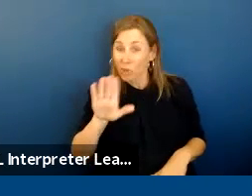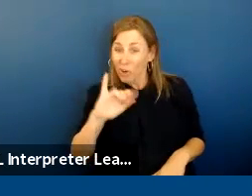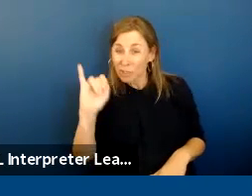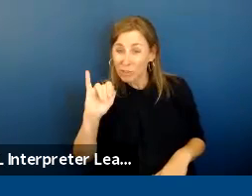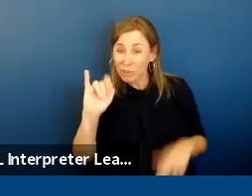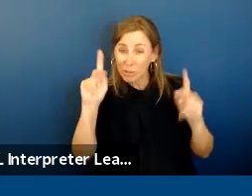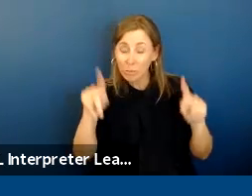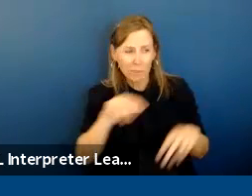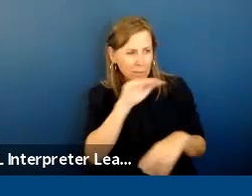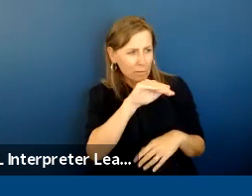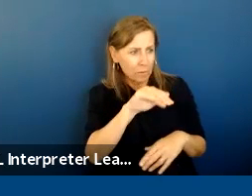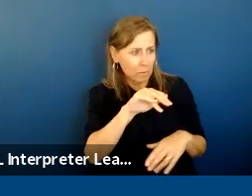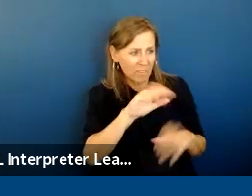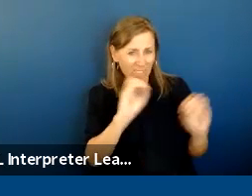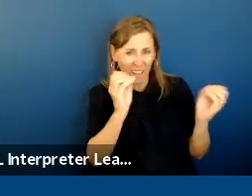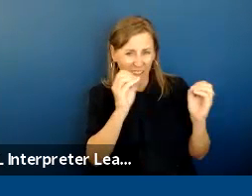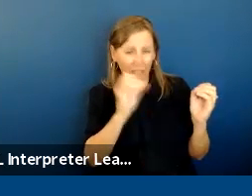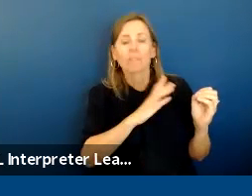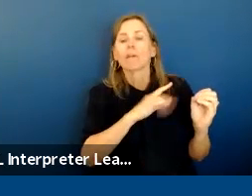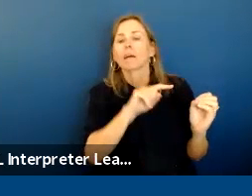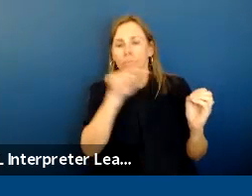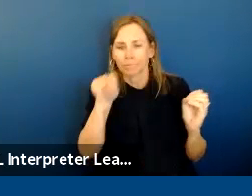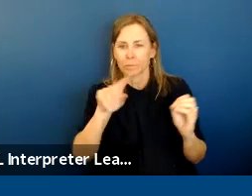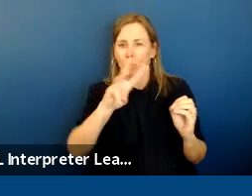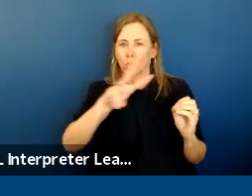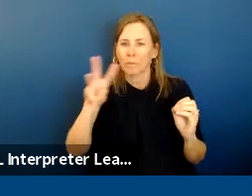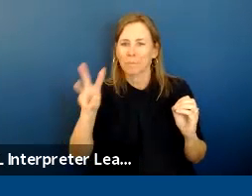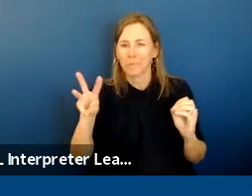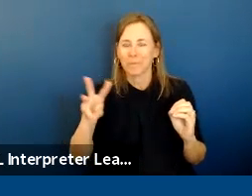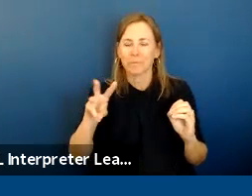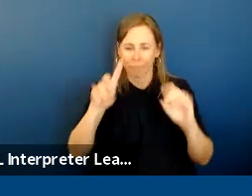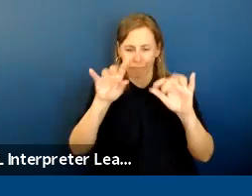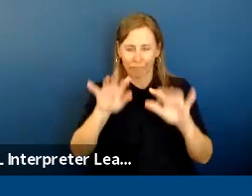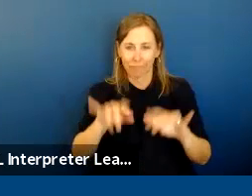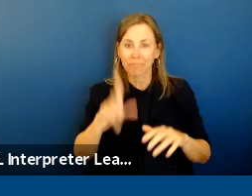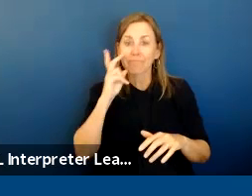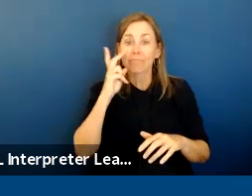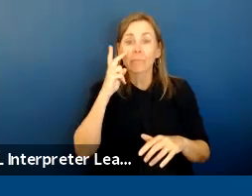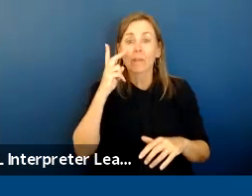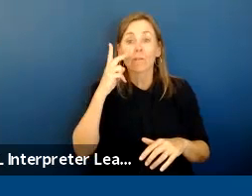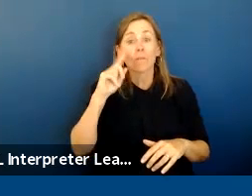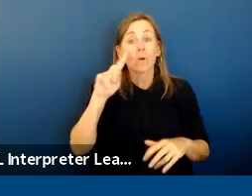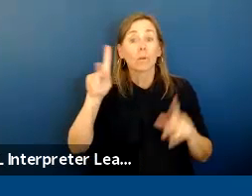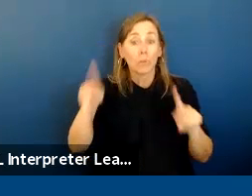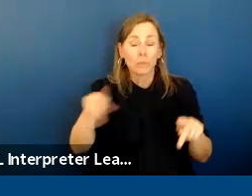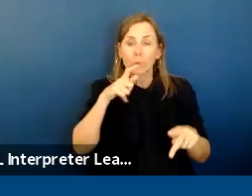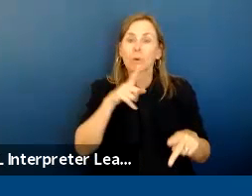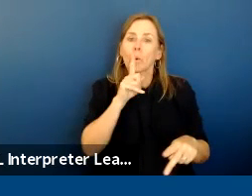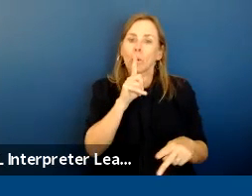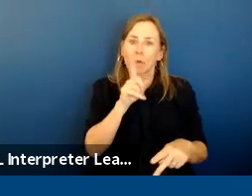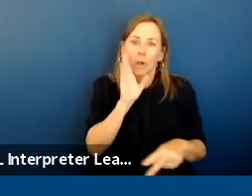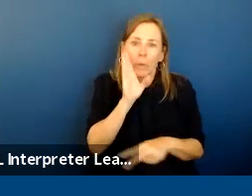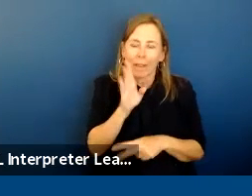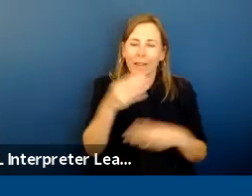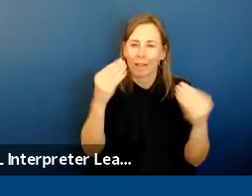you can go to that second resource and be able to get some additional information with an agent that does sell flood insurance.